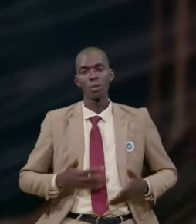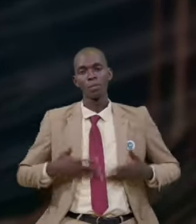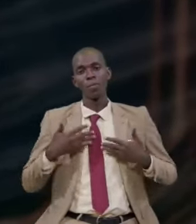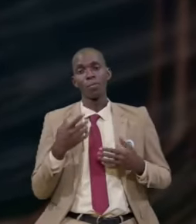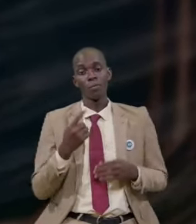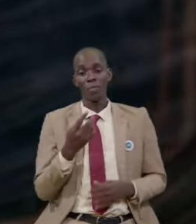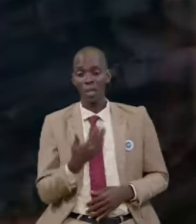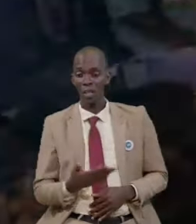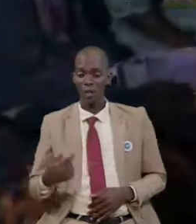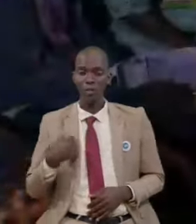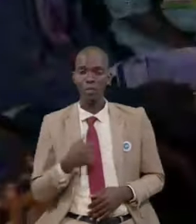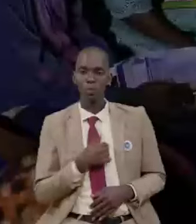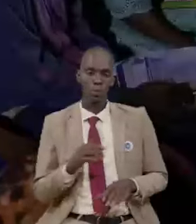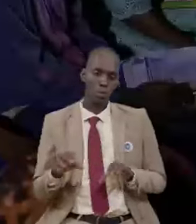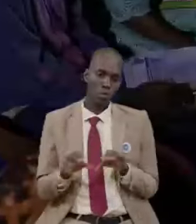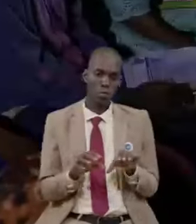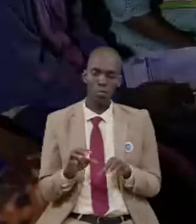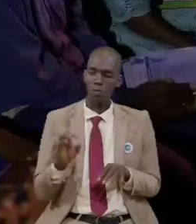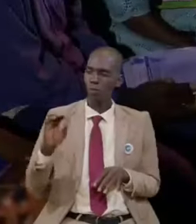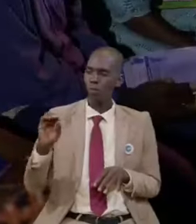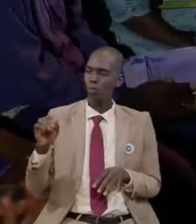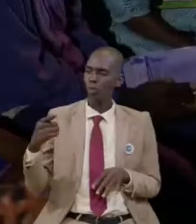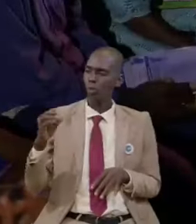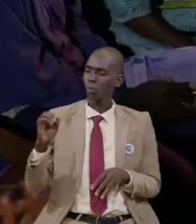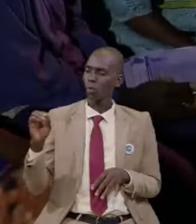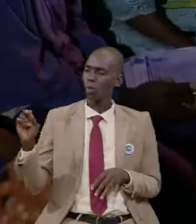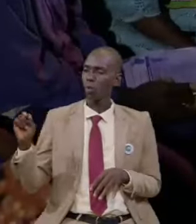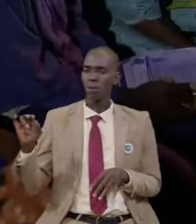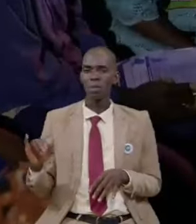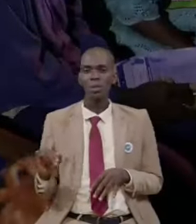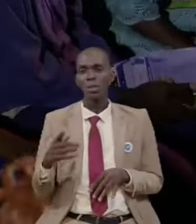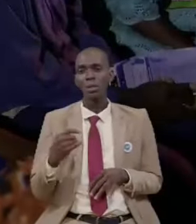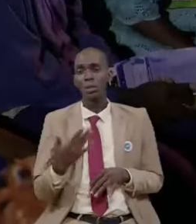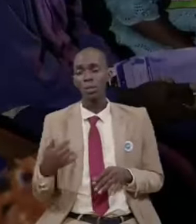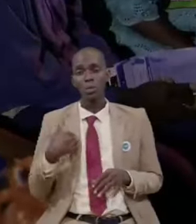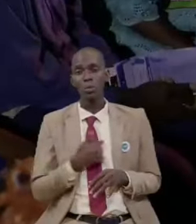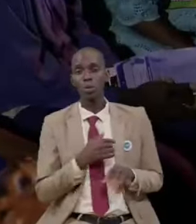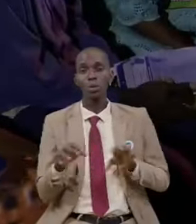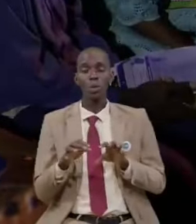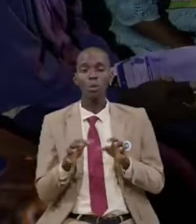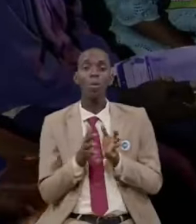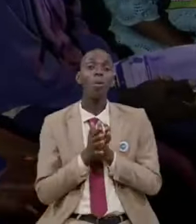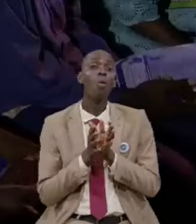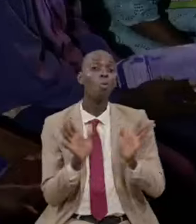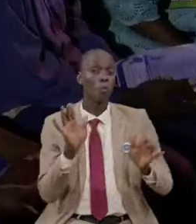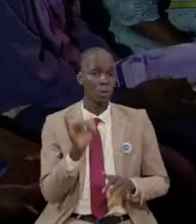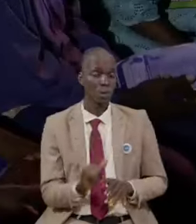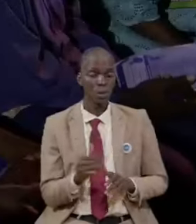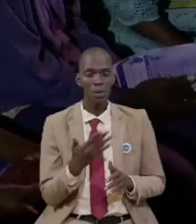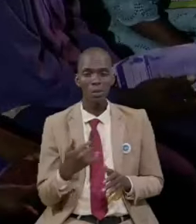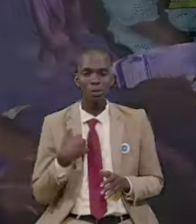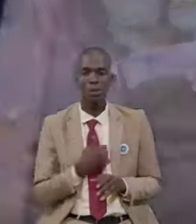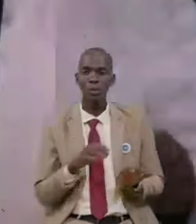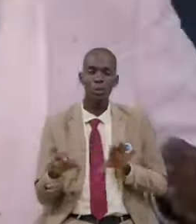openly, the things we've done privately, the things we've done secretly. Tell the